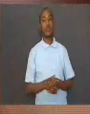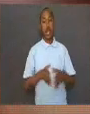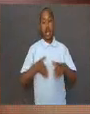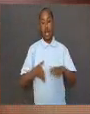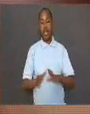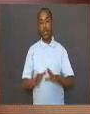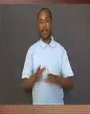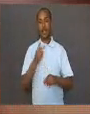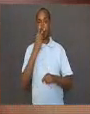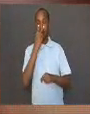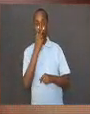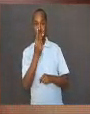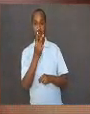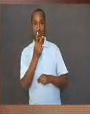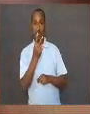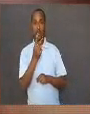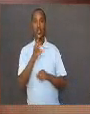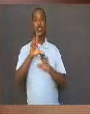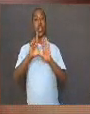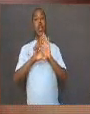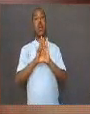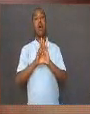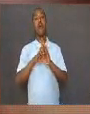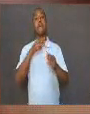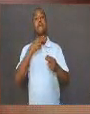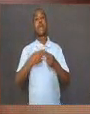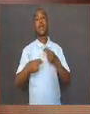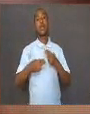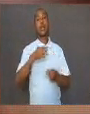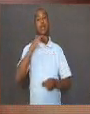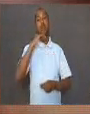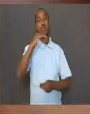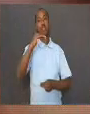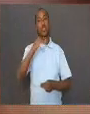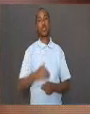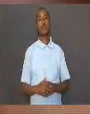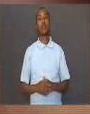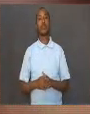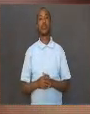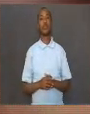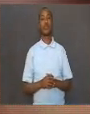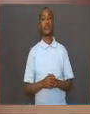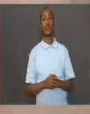Let us move on to the law of multiple proportion.